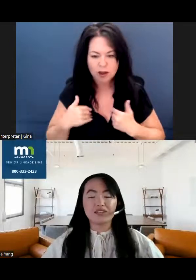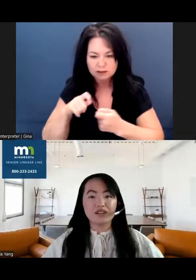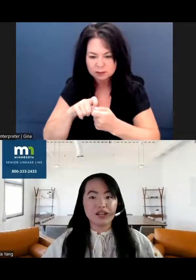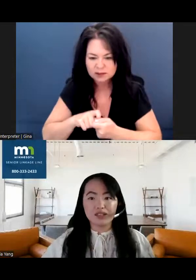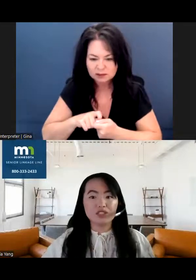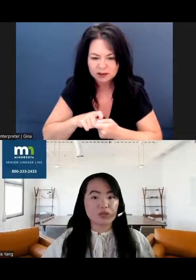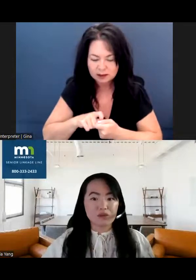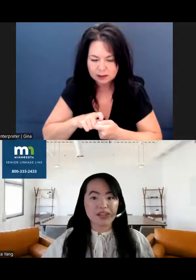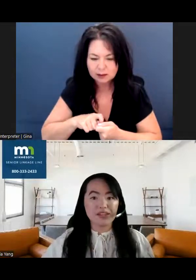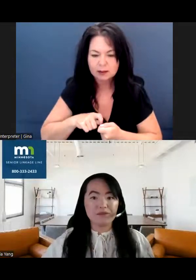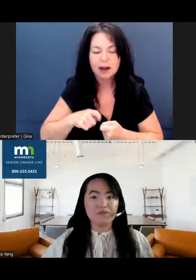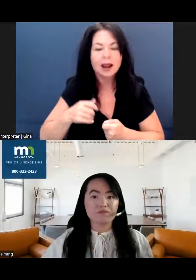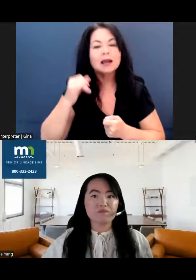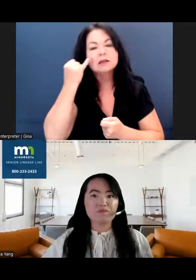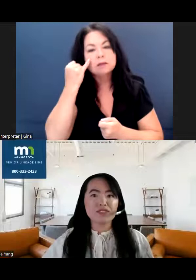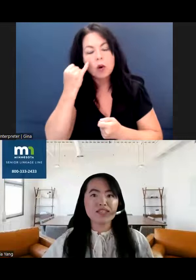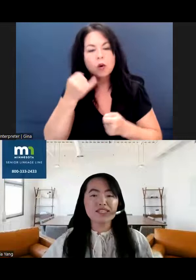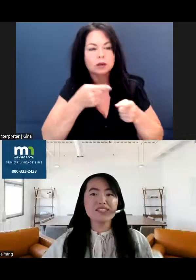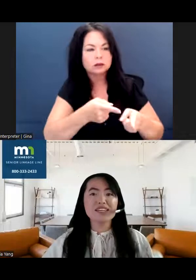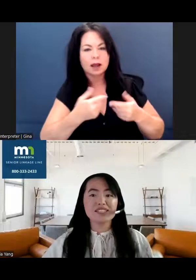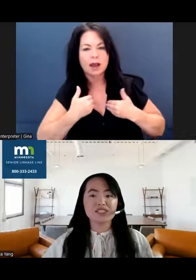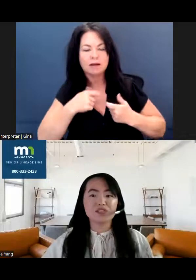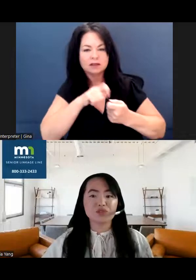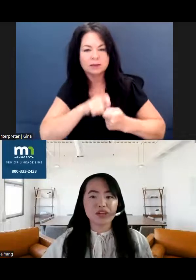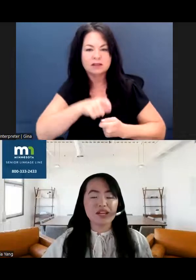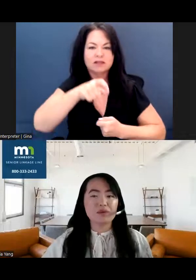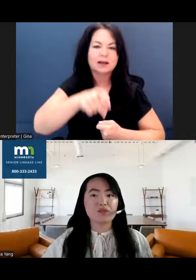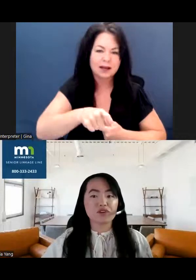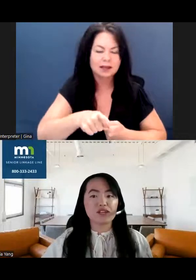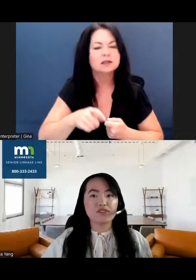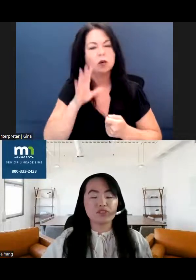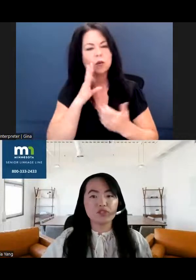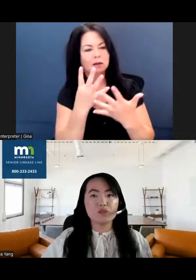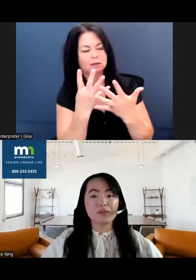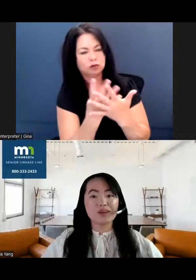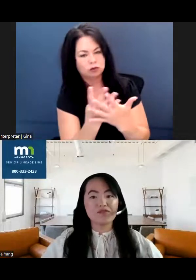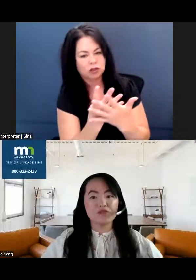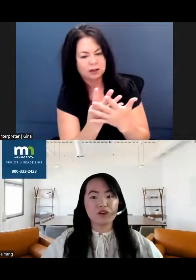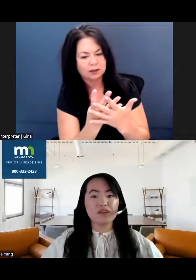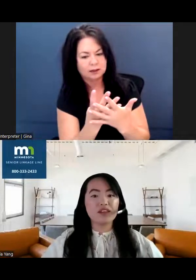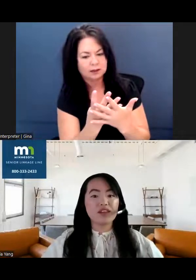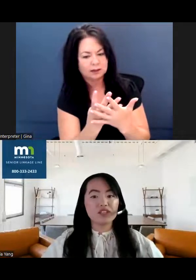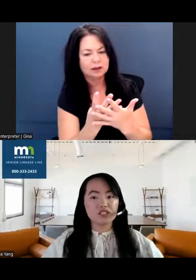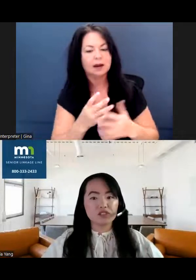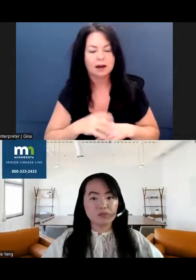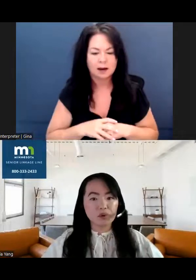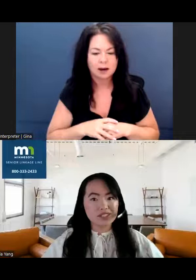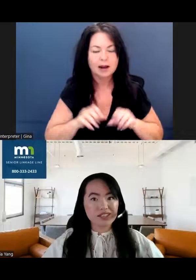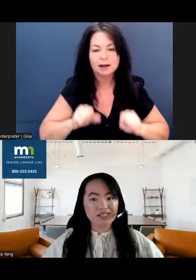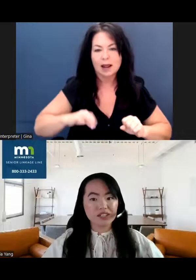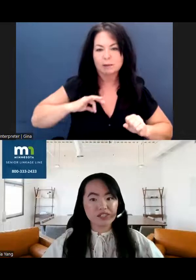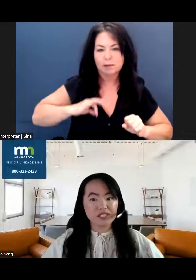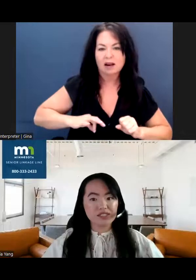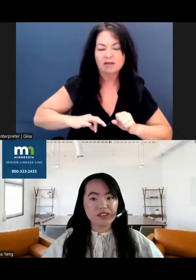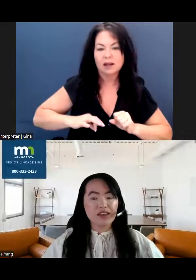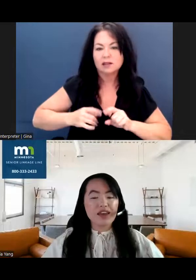that the consumer may need. It is intended to screen and refer individuals who may benefit from additional support